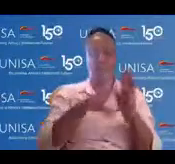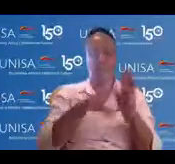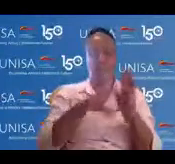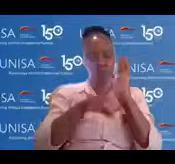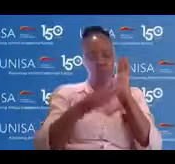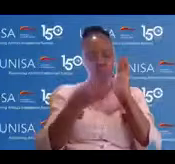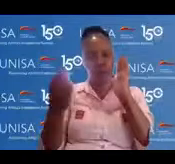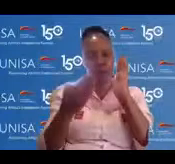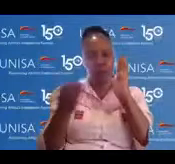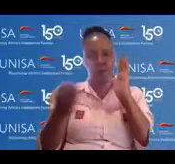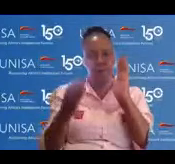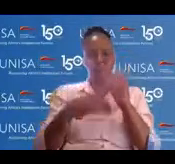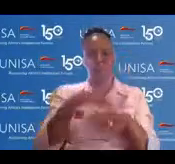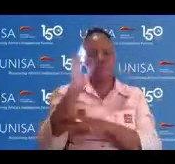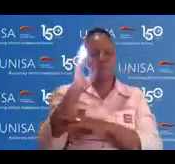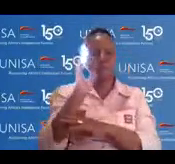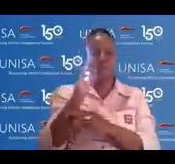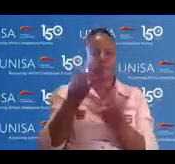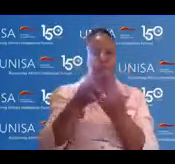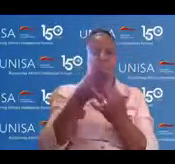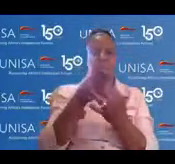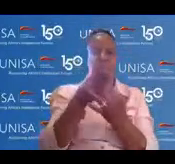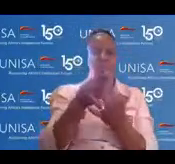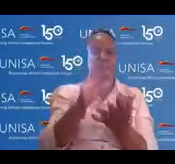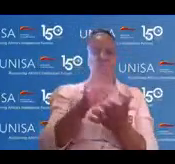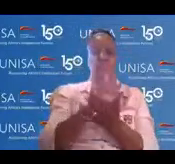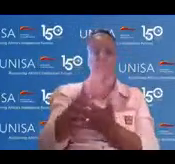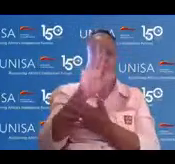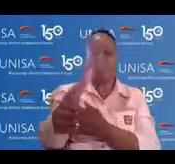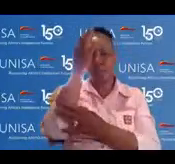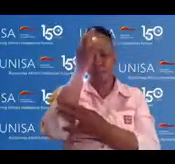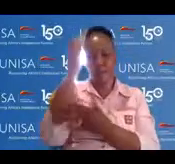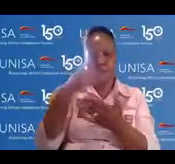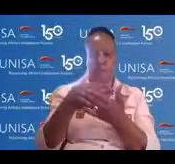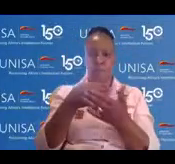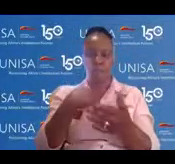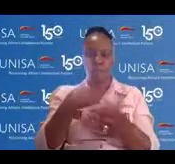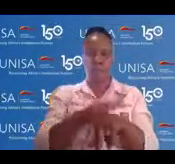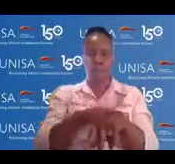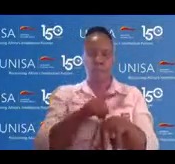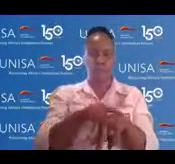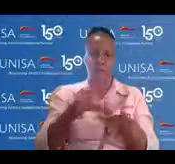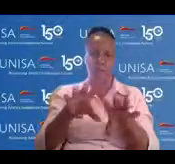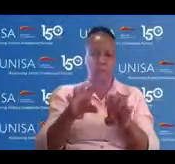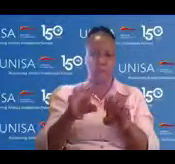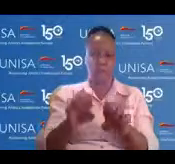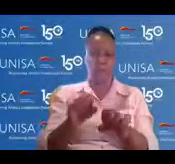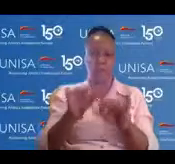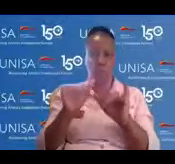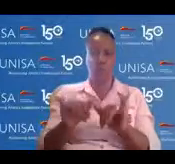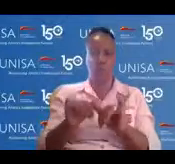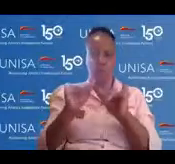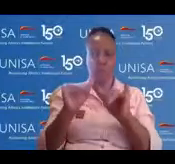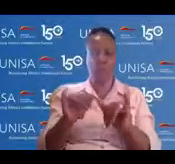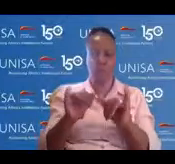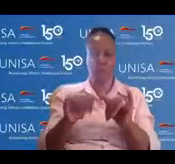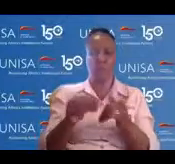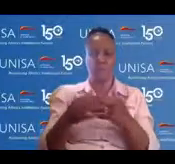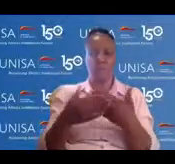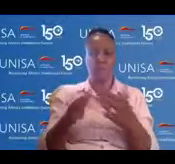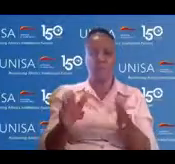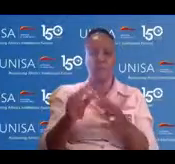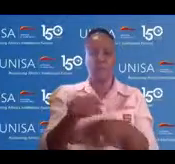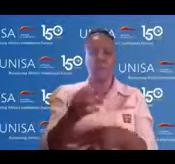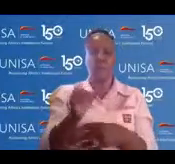can actually access 15 minutes beforehand, wait for it to count down and then just refresh and then until it opens up so I